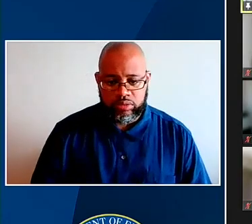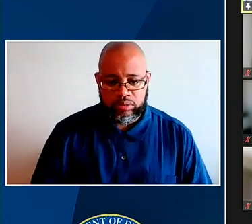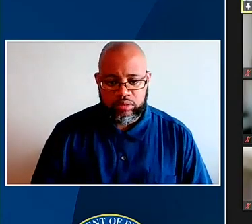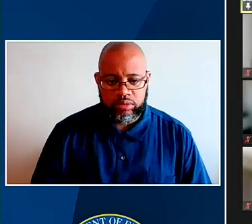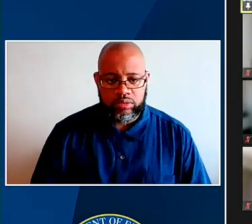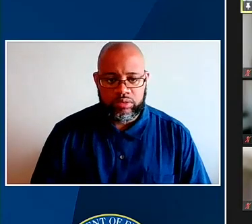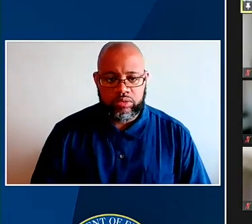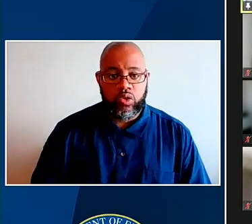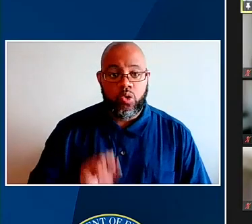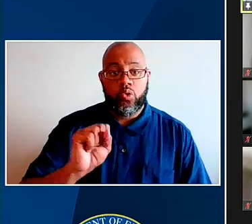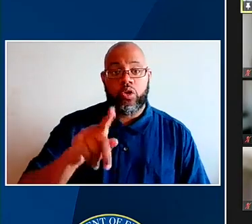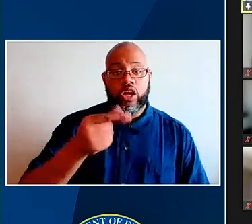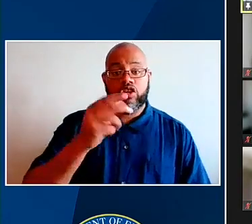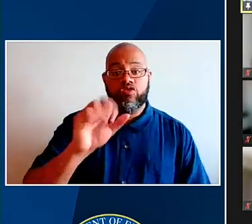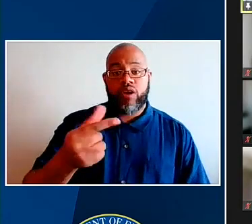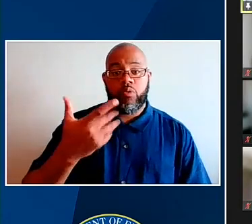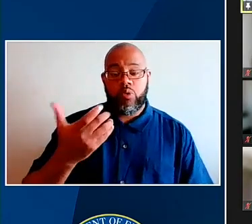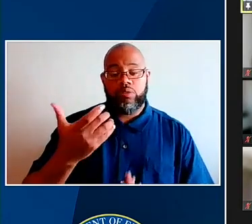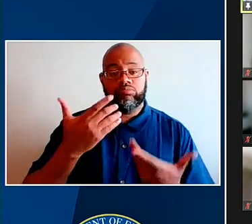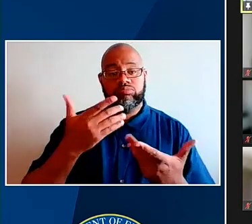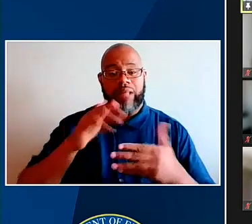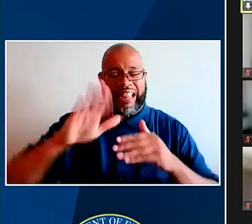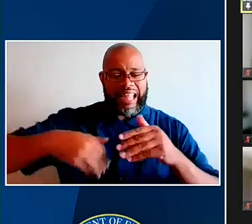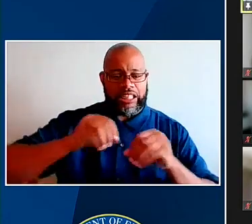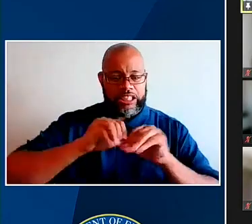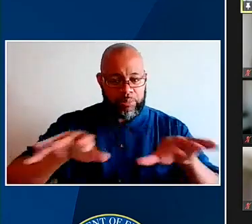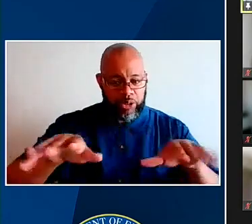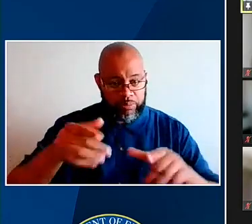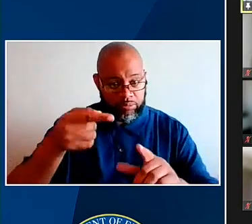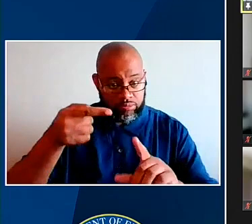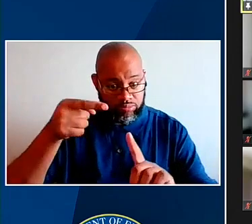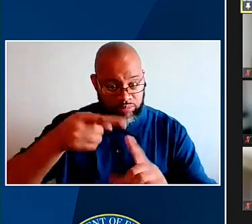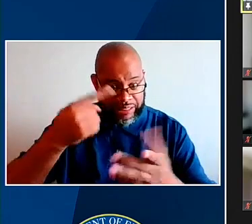All right, Greg, do you want to move on to late disbursements?